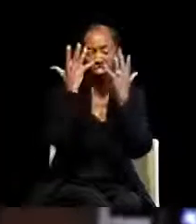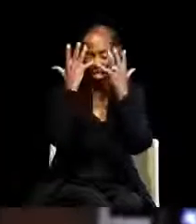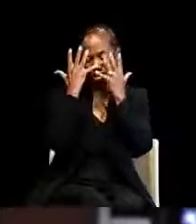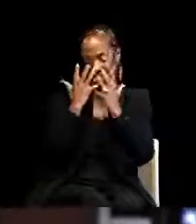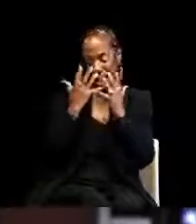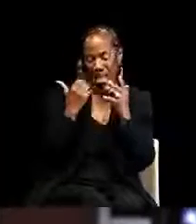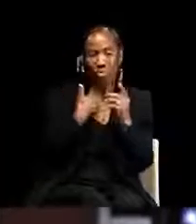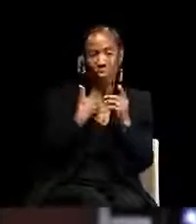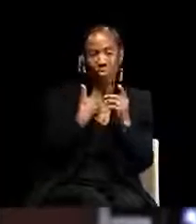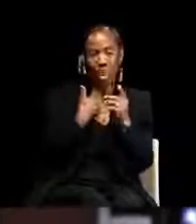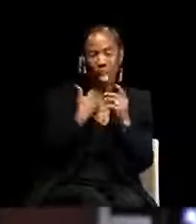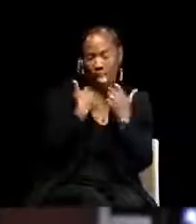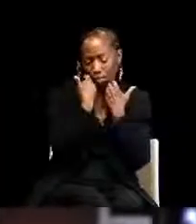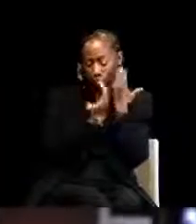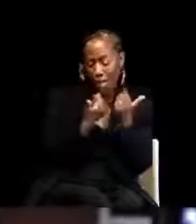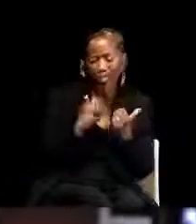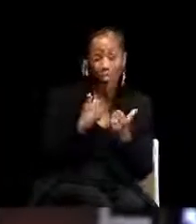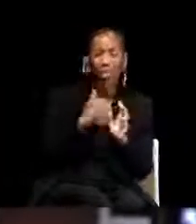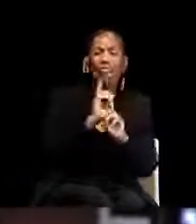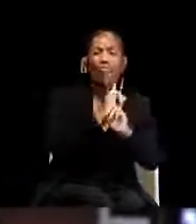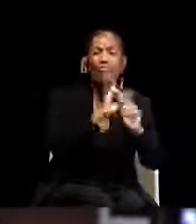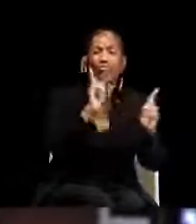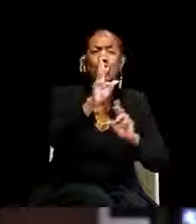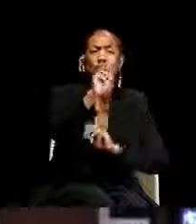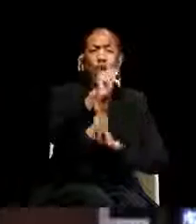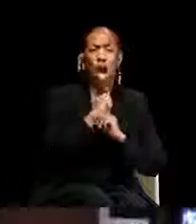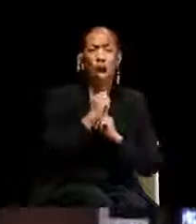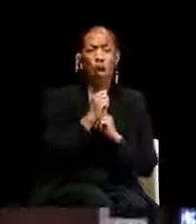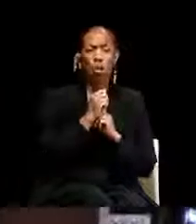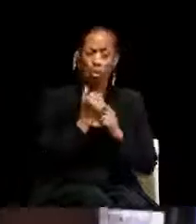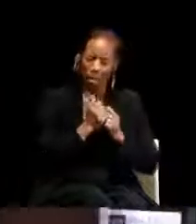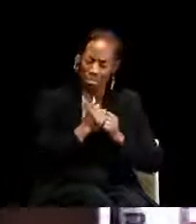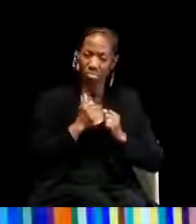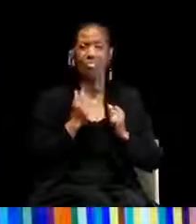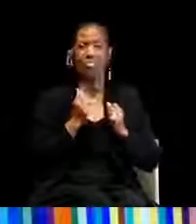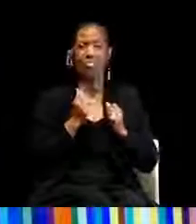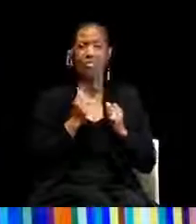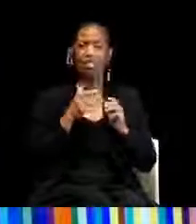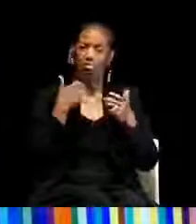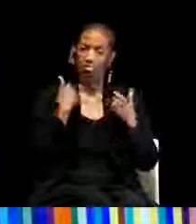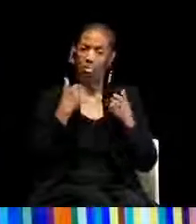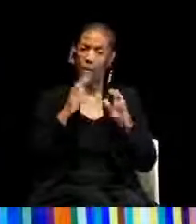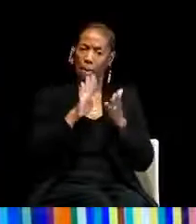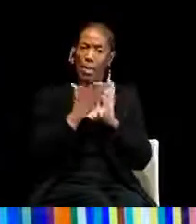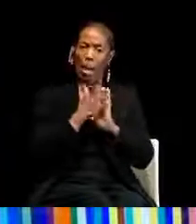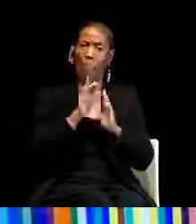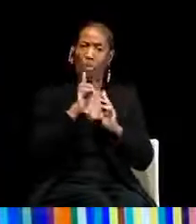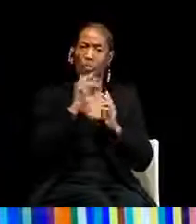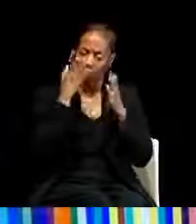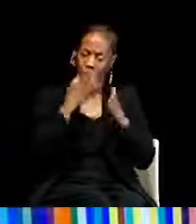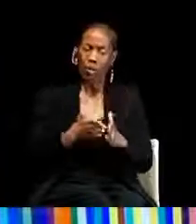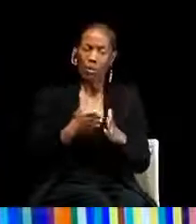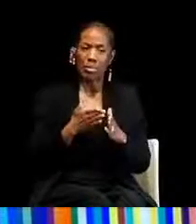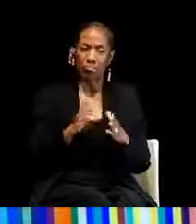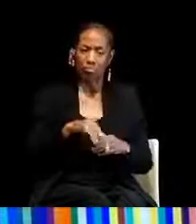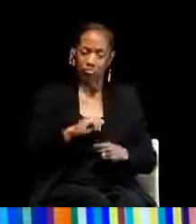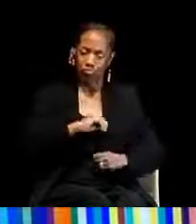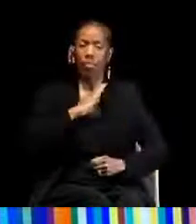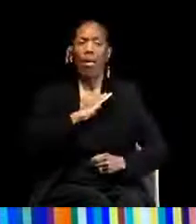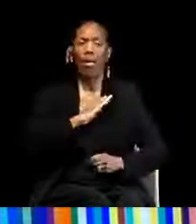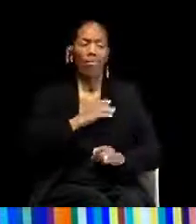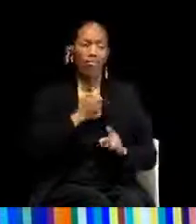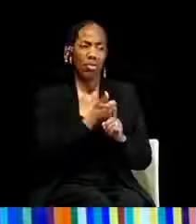want people to treat you like a person. Thank you. Thank you. Thank you. So thank you all so